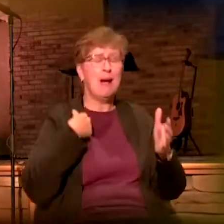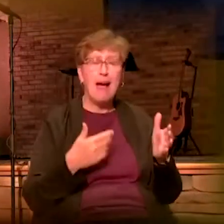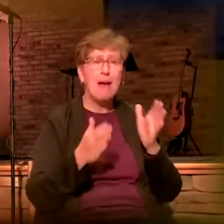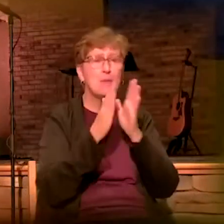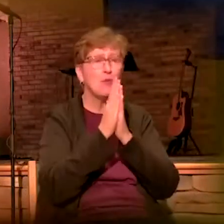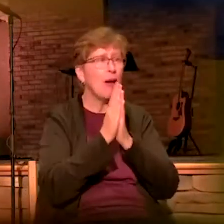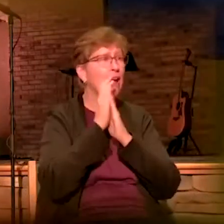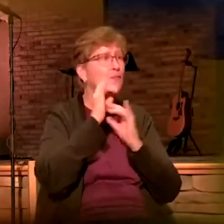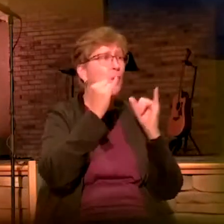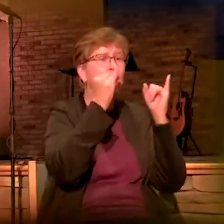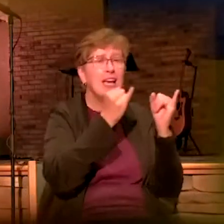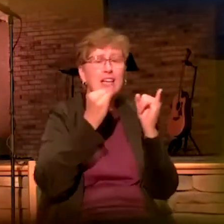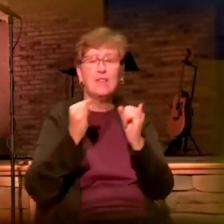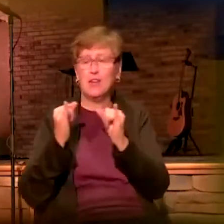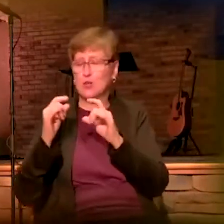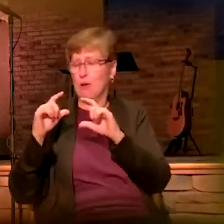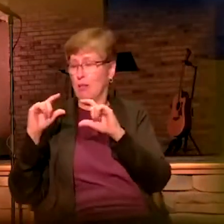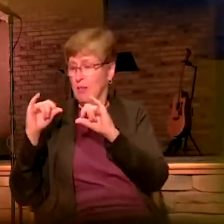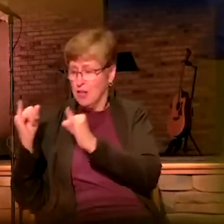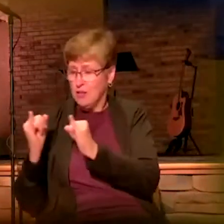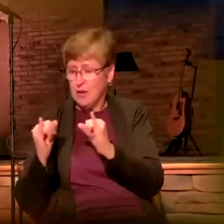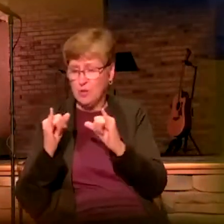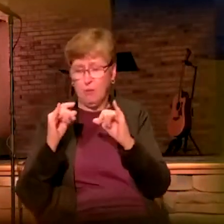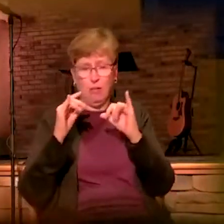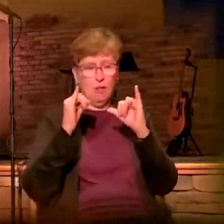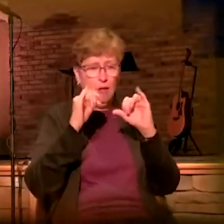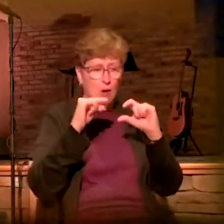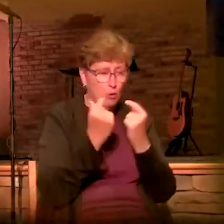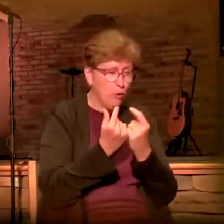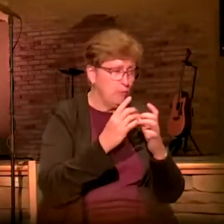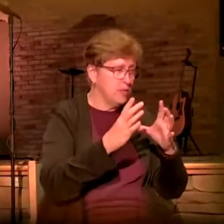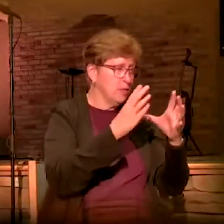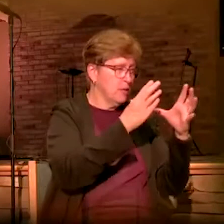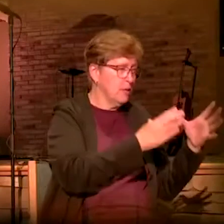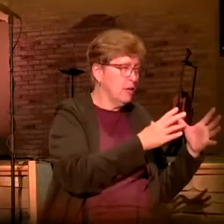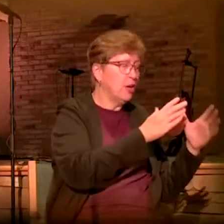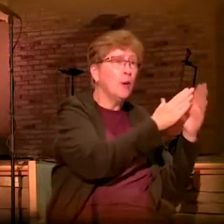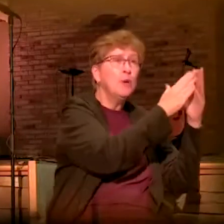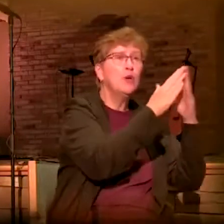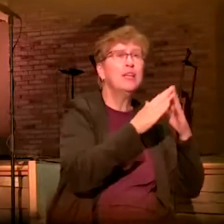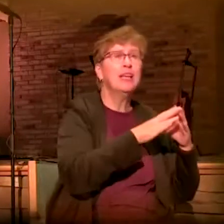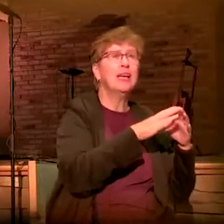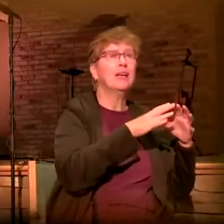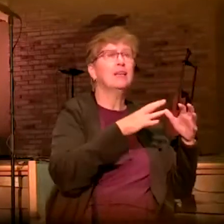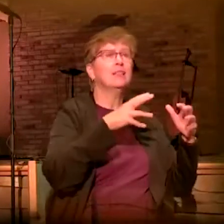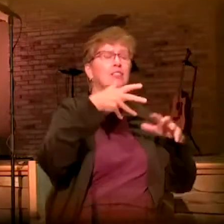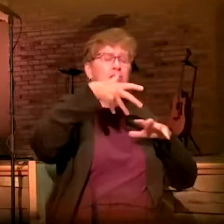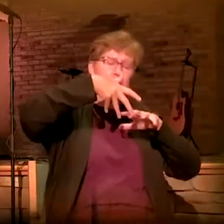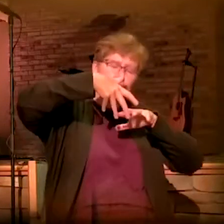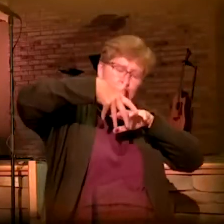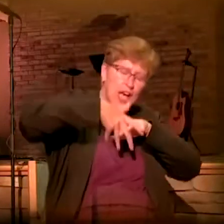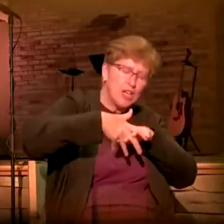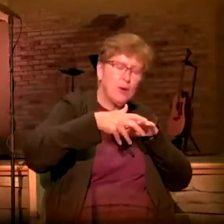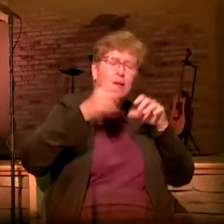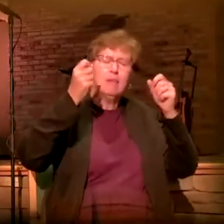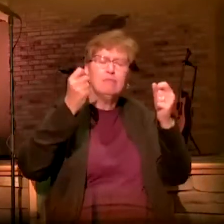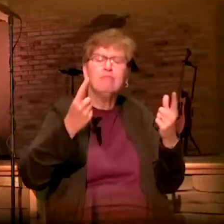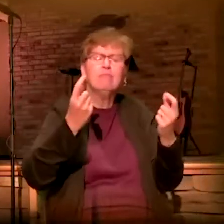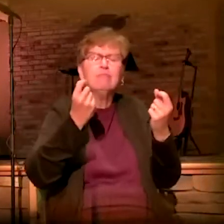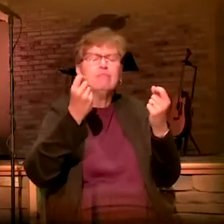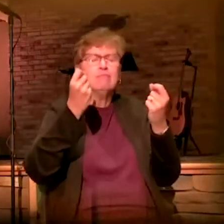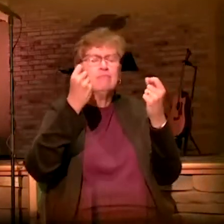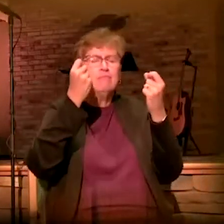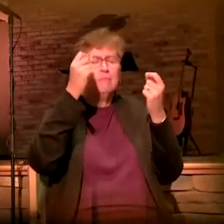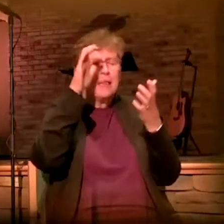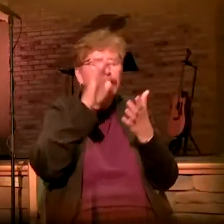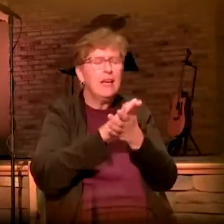Individuals, hope groups, a worship community so saturated with Scripture that we can't help but talk about it, share